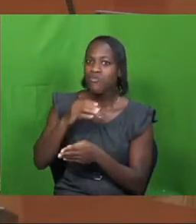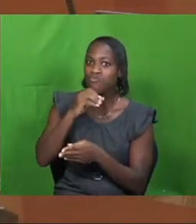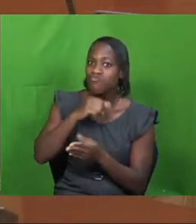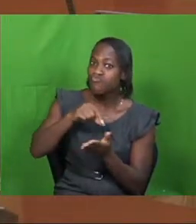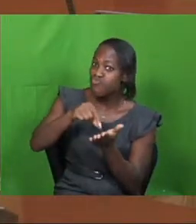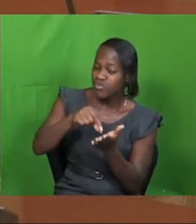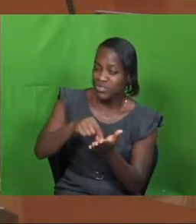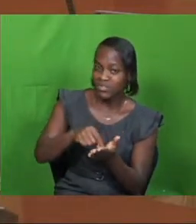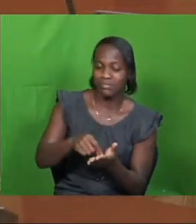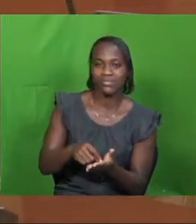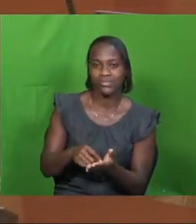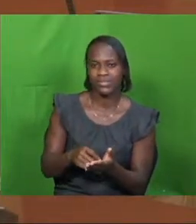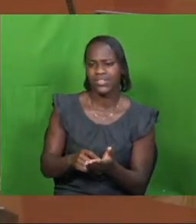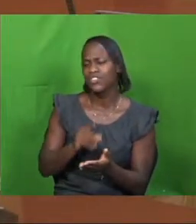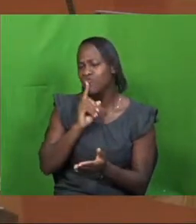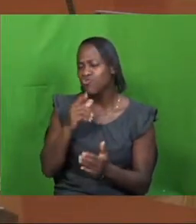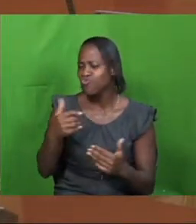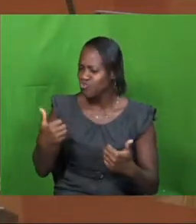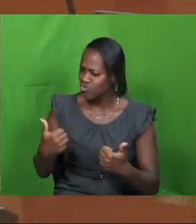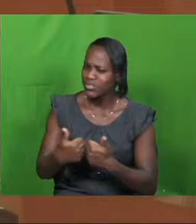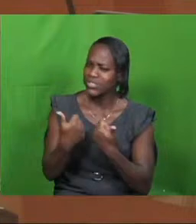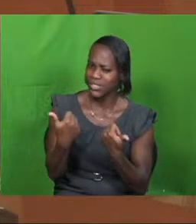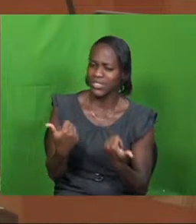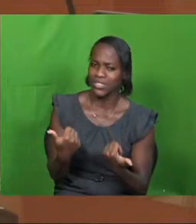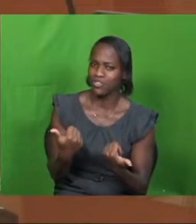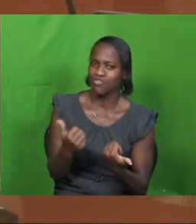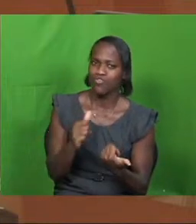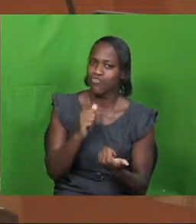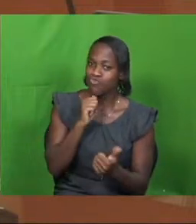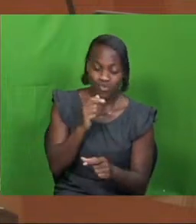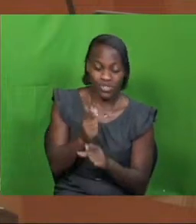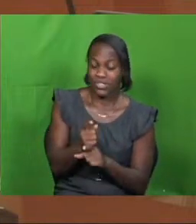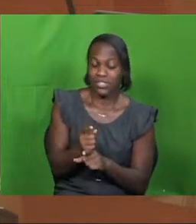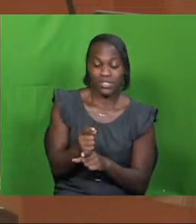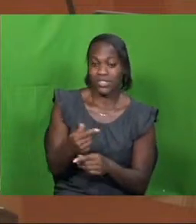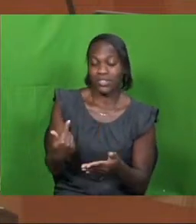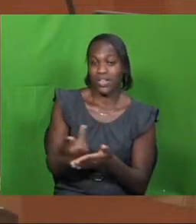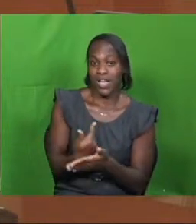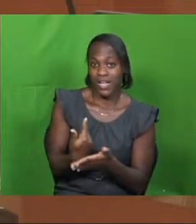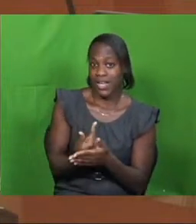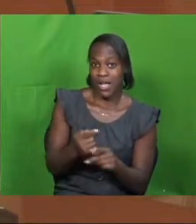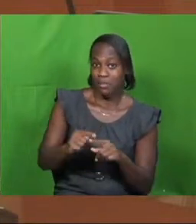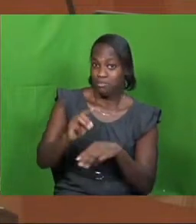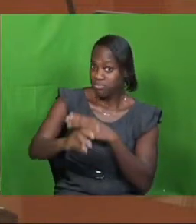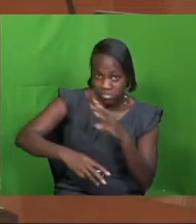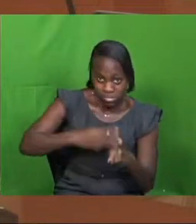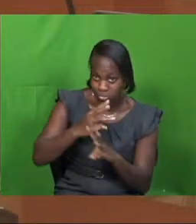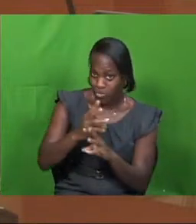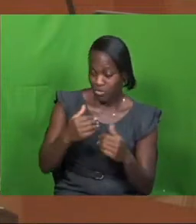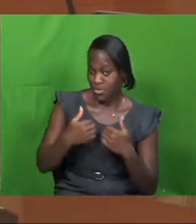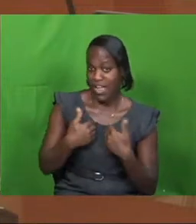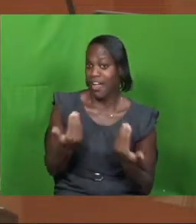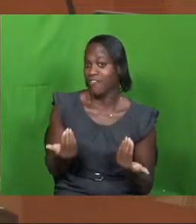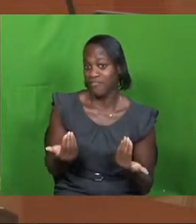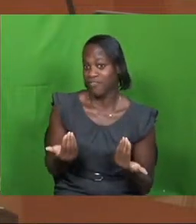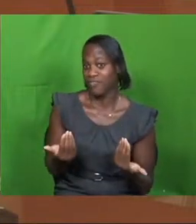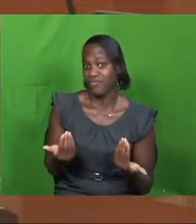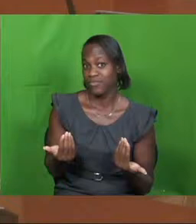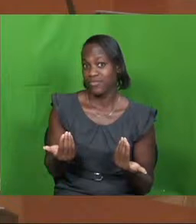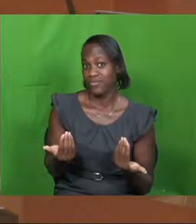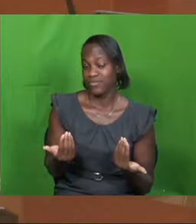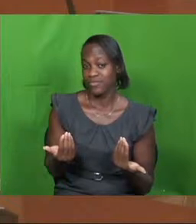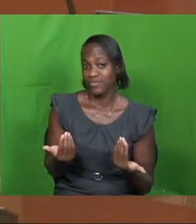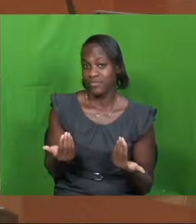a genuine challenge, and it's not limited to only our country. Globally, we have a challenge as a country, as a